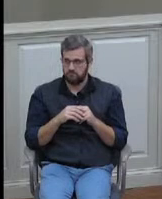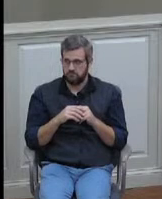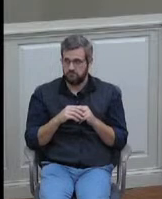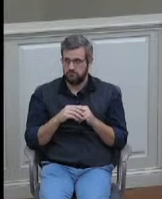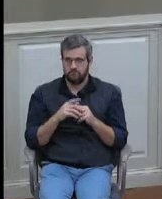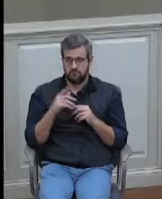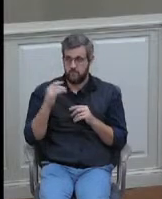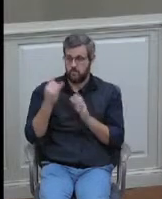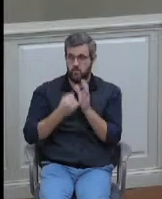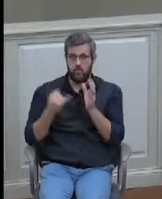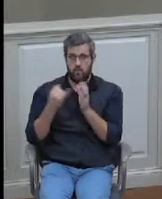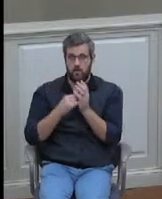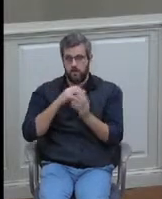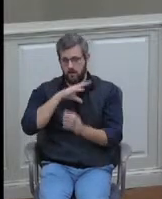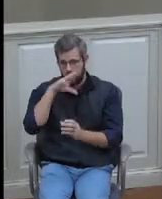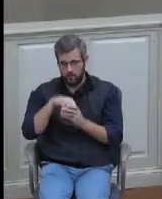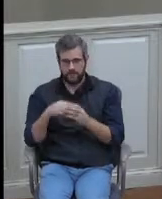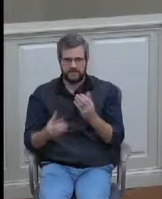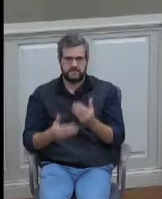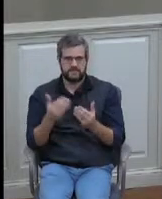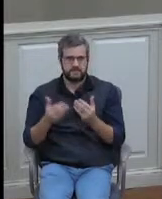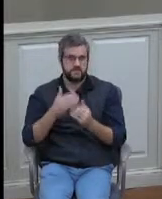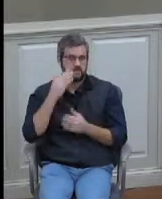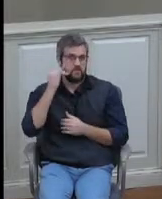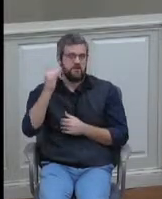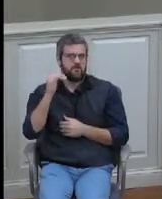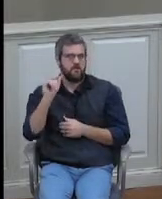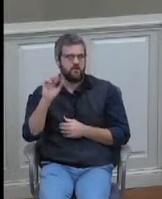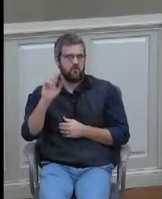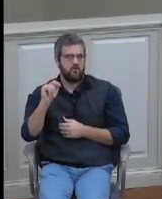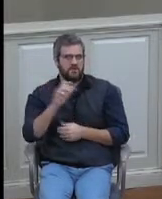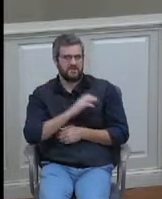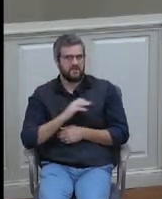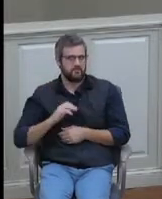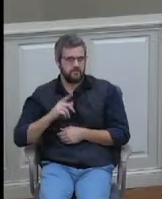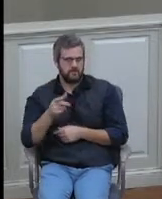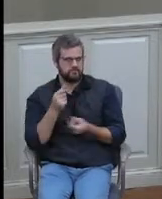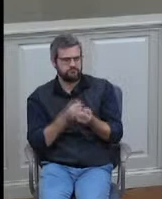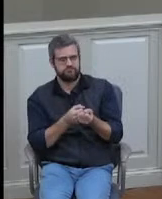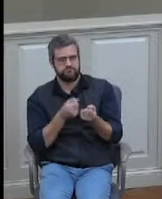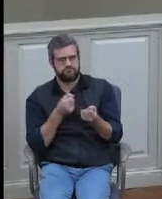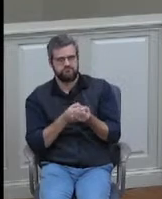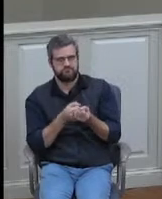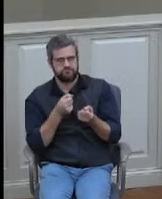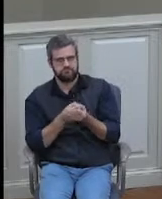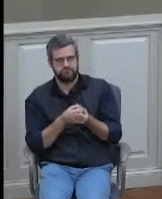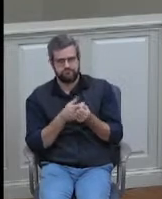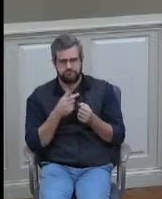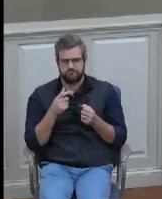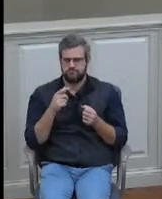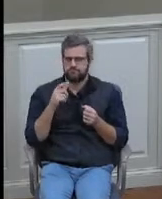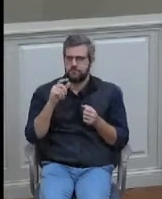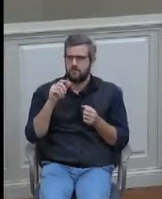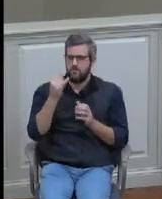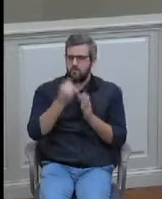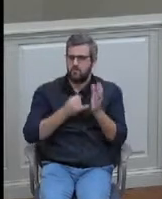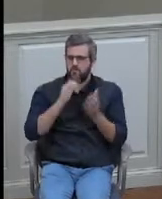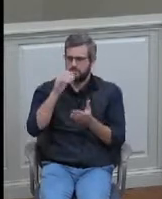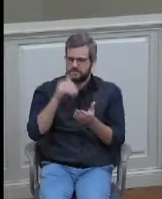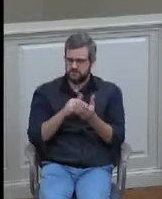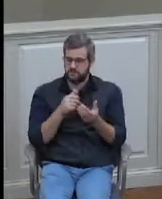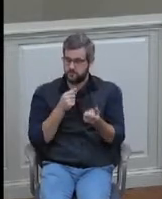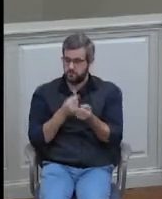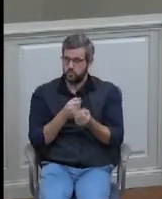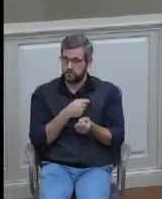art here in Danville. For one reason, we have the Arts Commission that supports us, and we have the Arts Center that supports